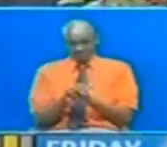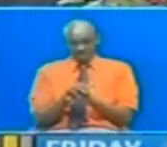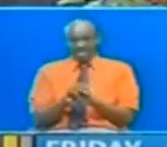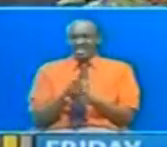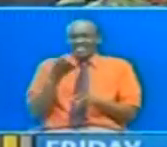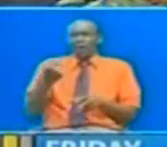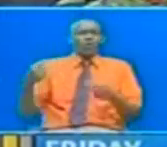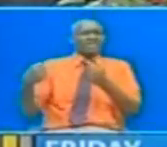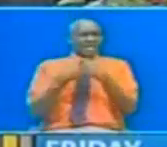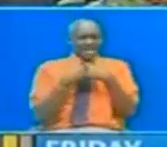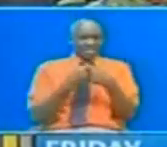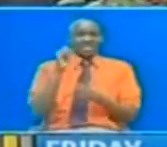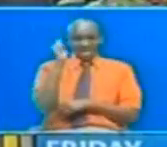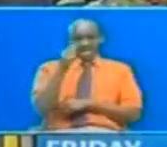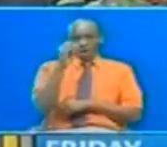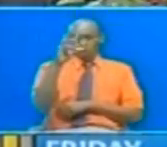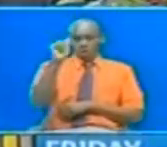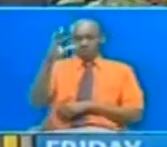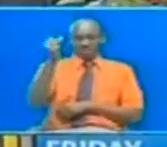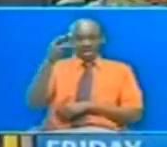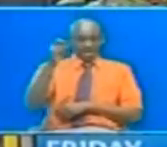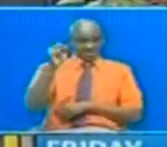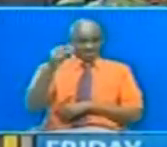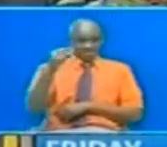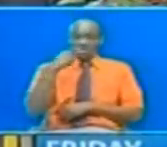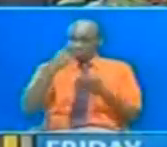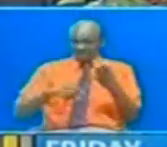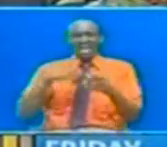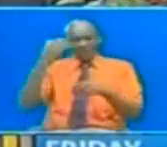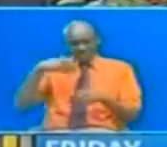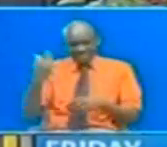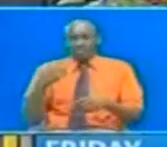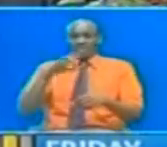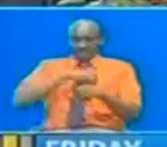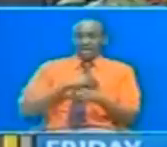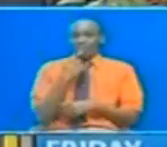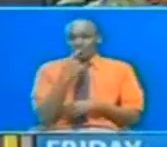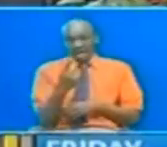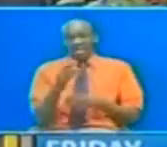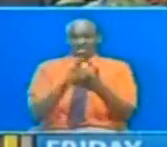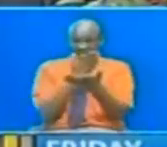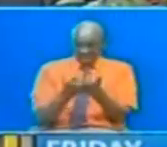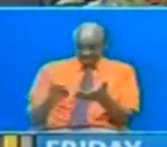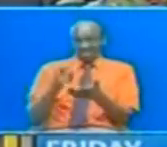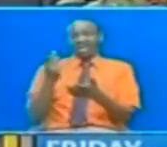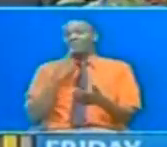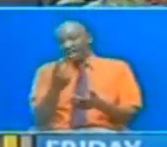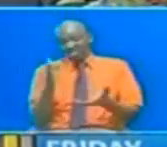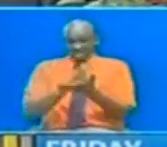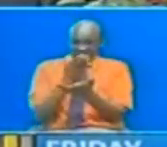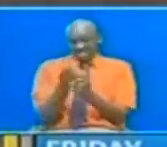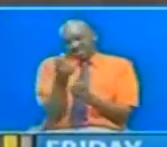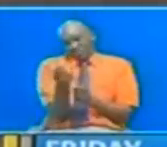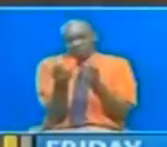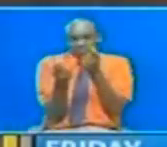looking at Kenya Orchards is that the volumes weren't much. In fact, every day it was just gaining by 100 shares. So very marginal in,